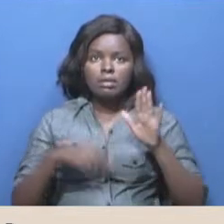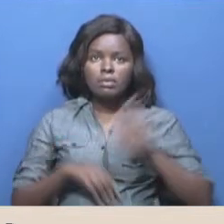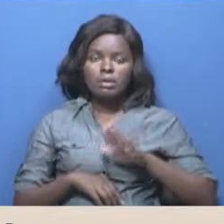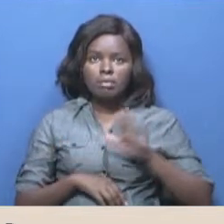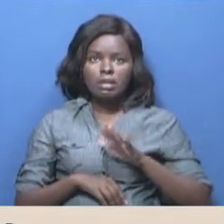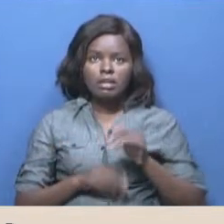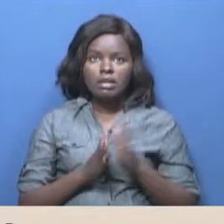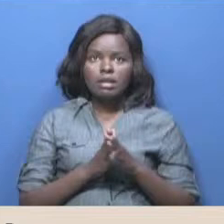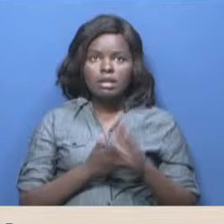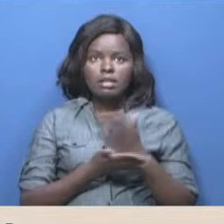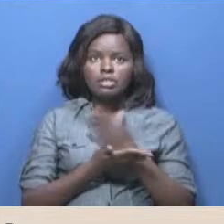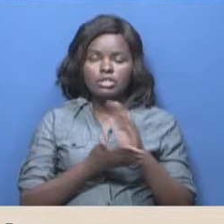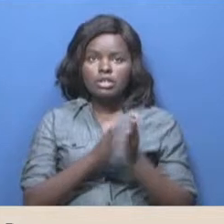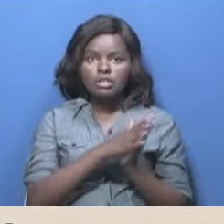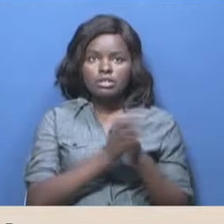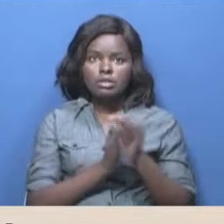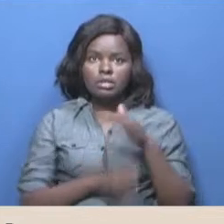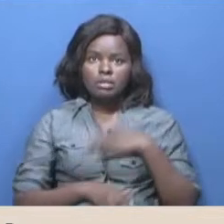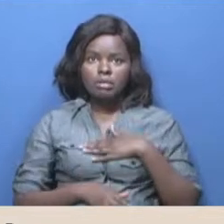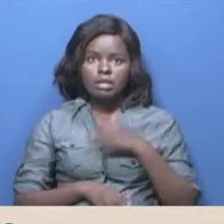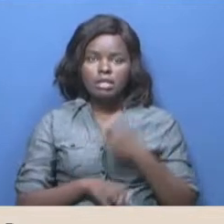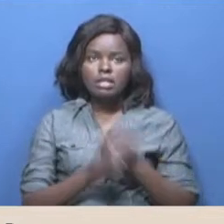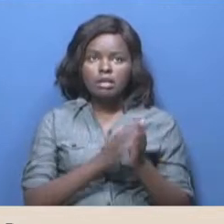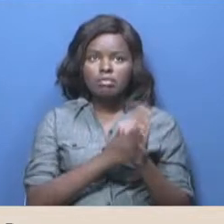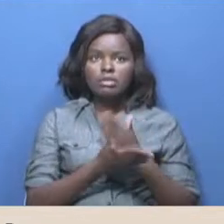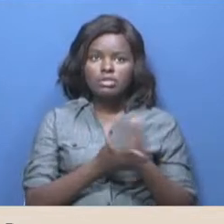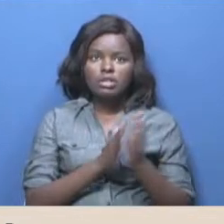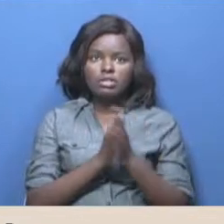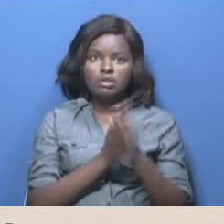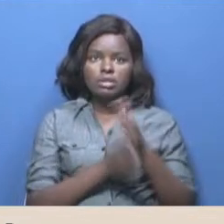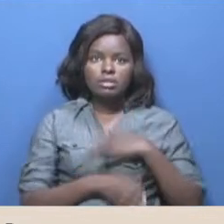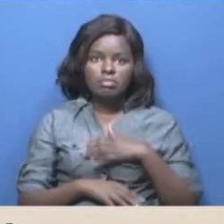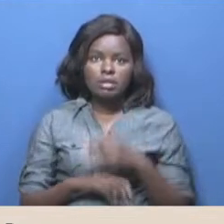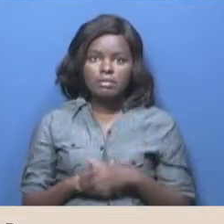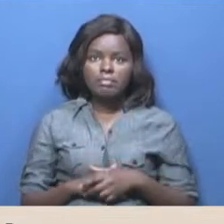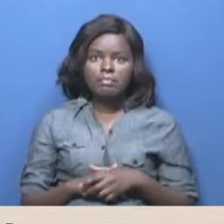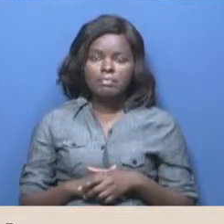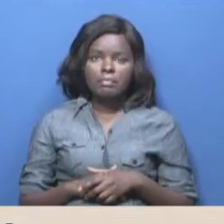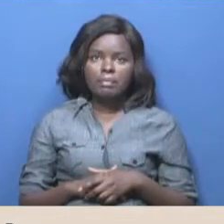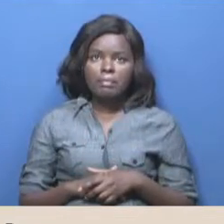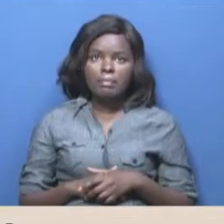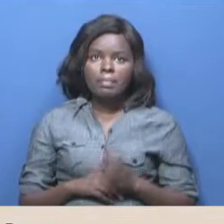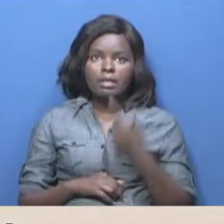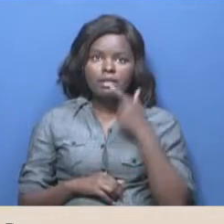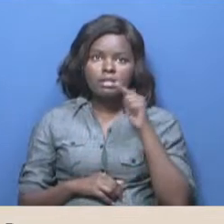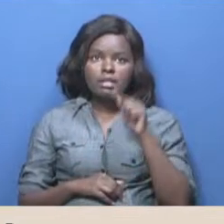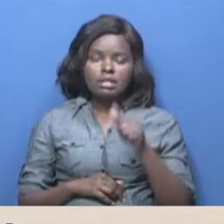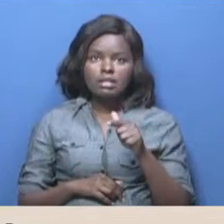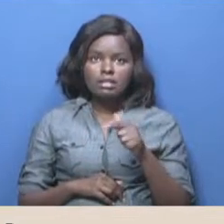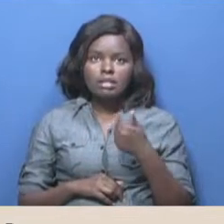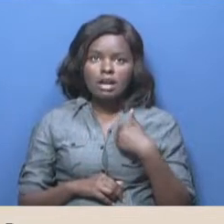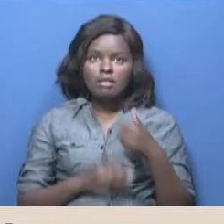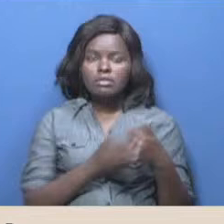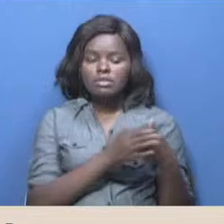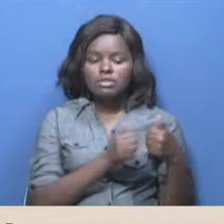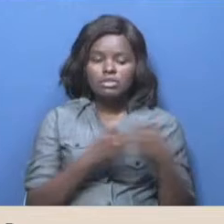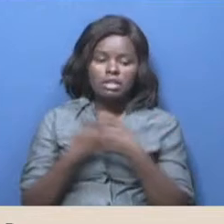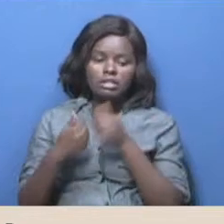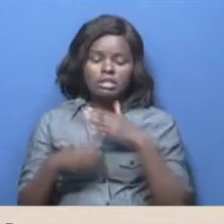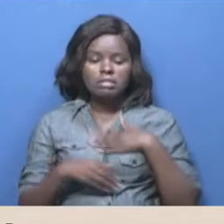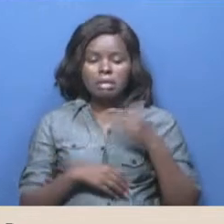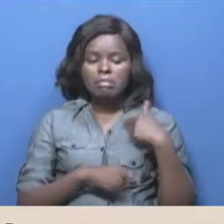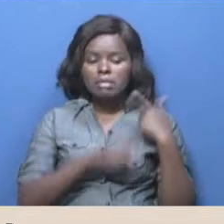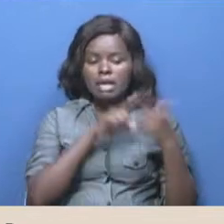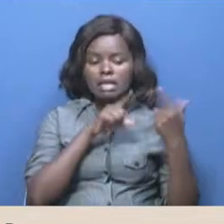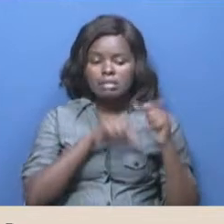started sharing my story. And when I shared my story, women came to me and told me, that's why I go through this. That's why I experience